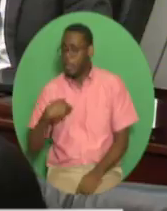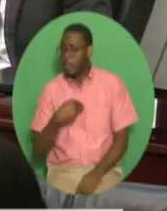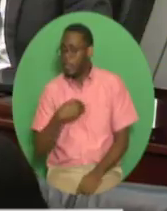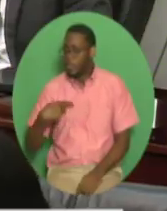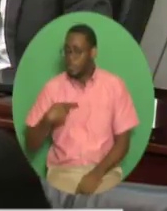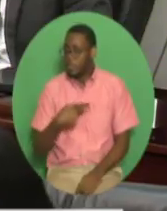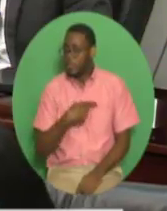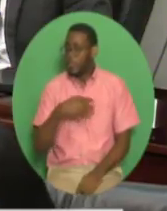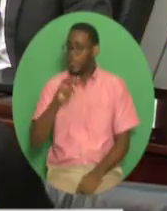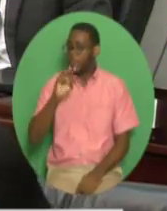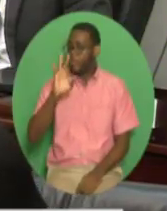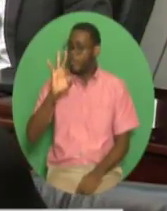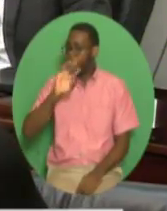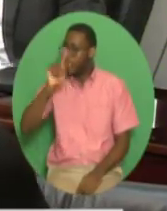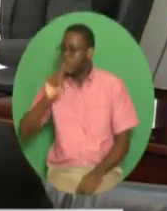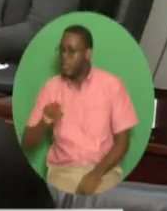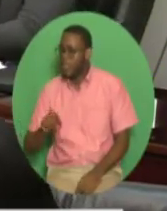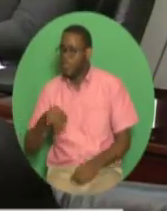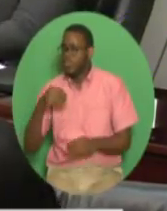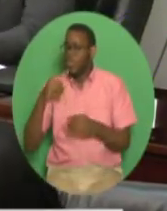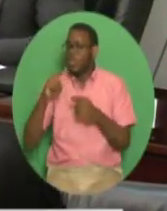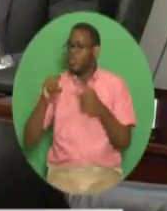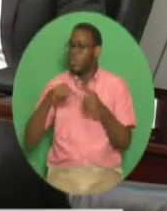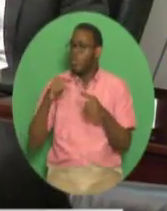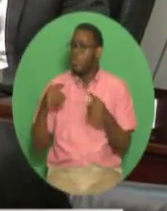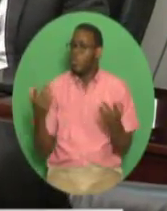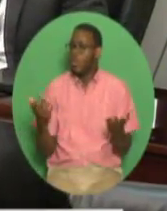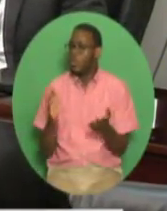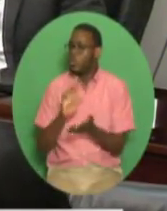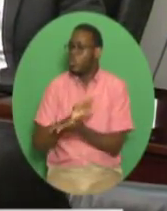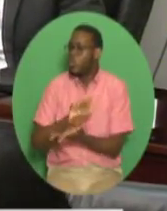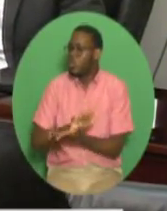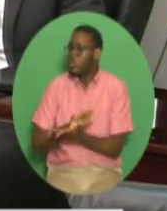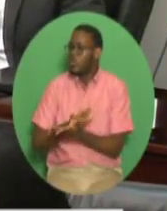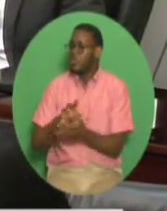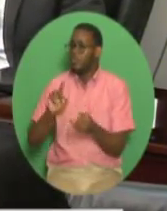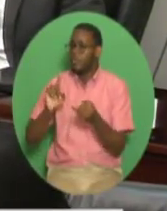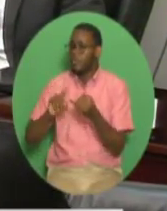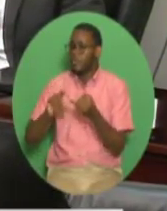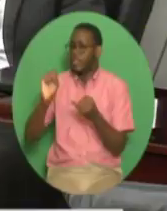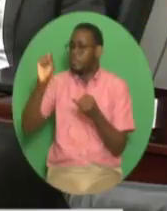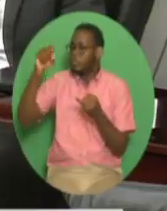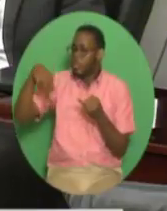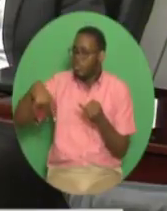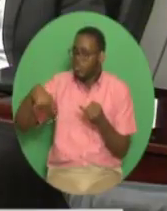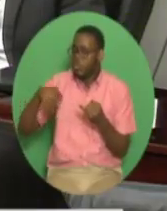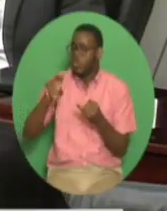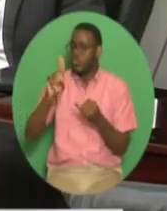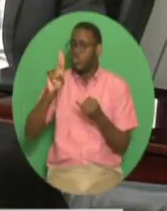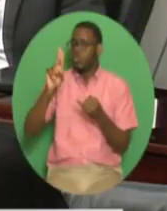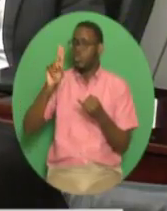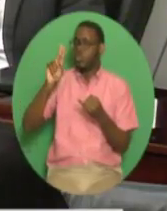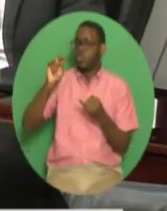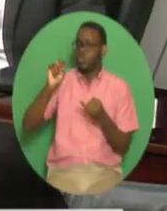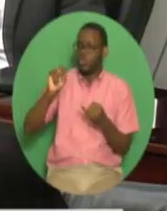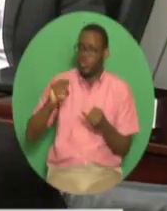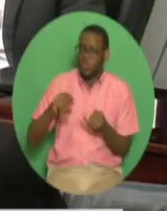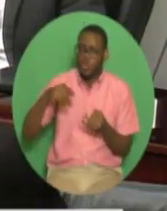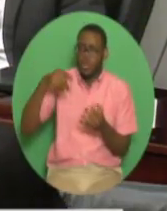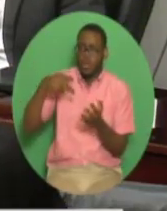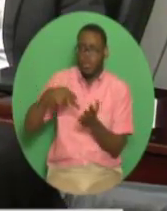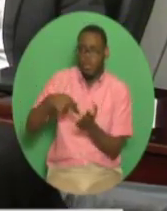some information with respect to 2 schools, the Superior Union Presbyterian School